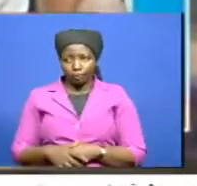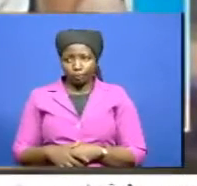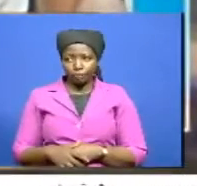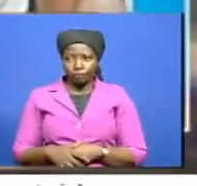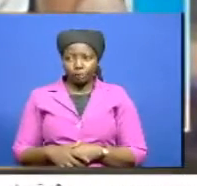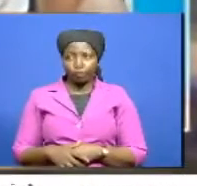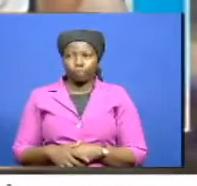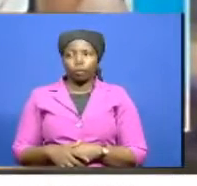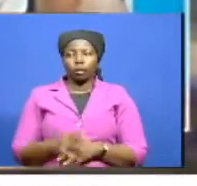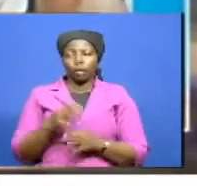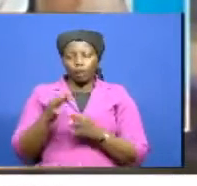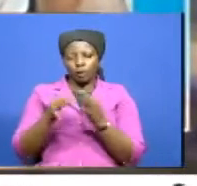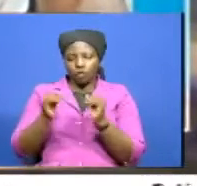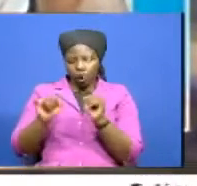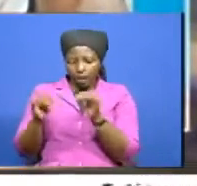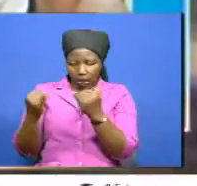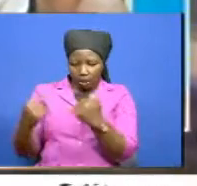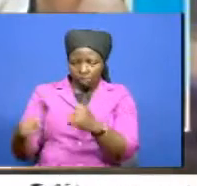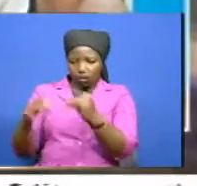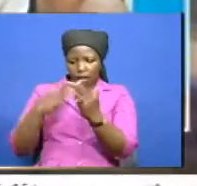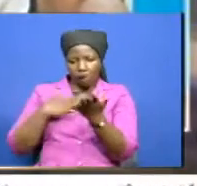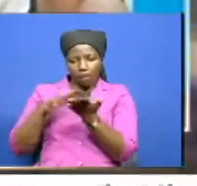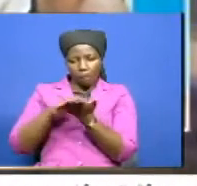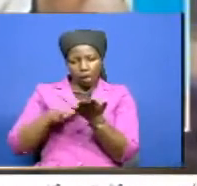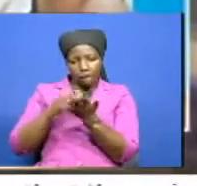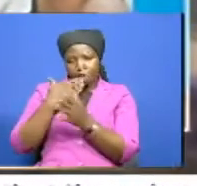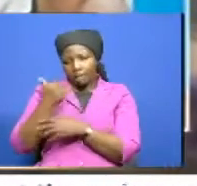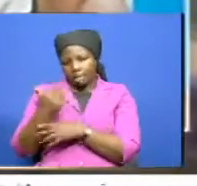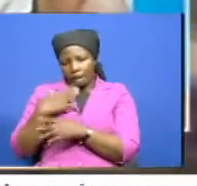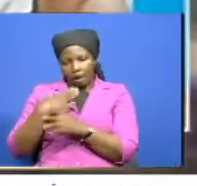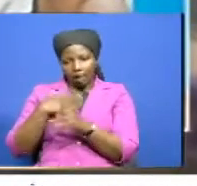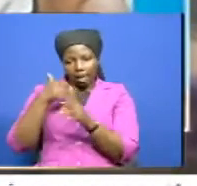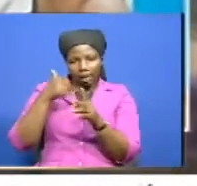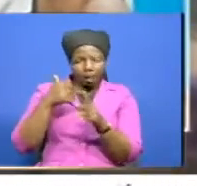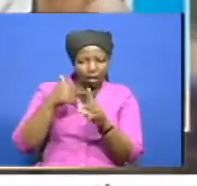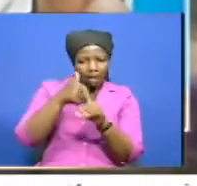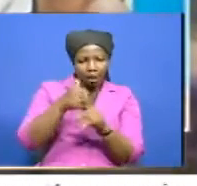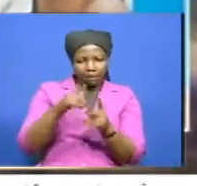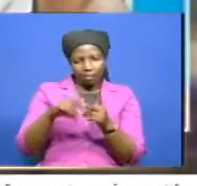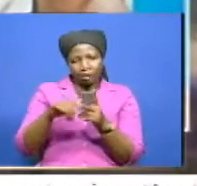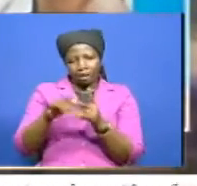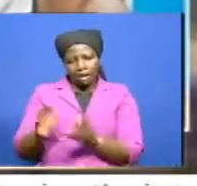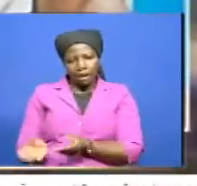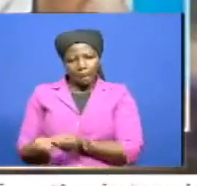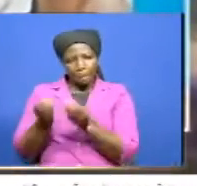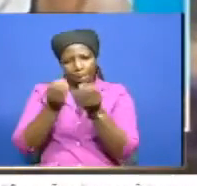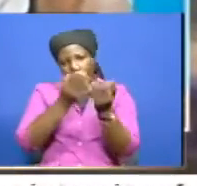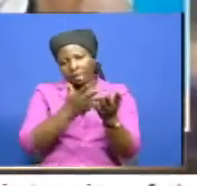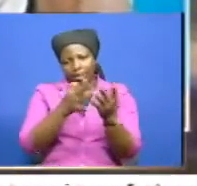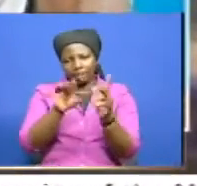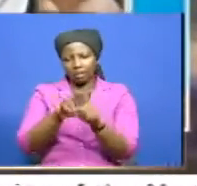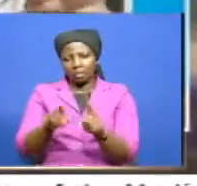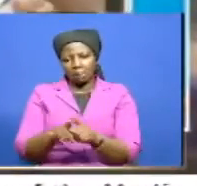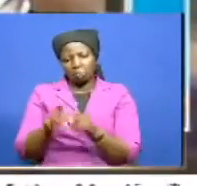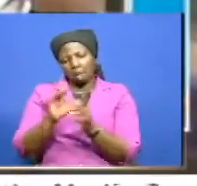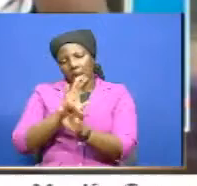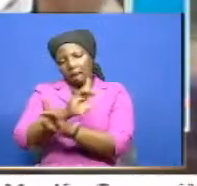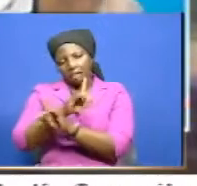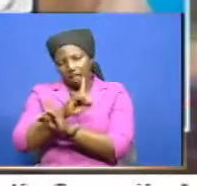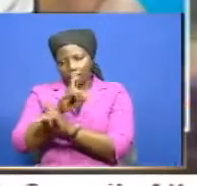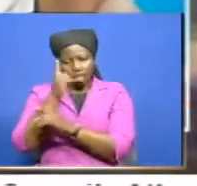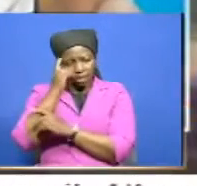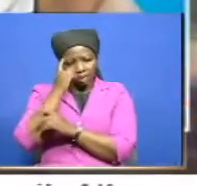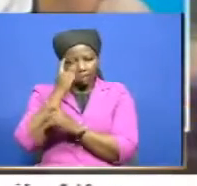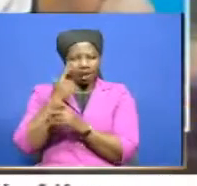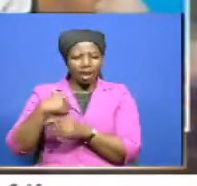but if we're able to execute our basics better, whether it's our tackling, our passing, our rack attack or defense, then it means that we'll be a